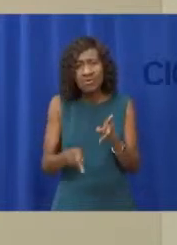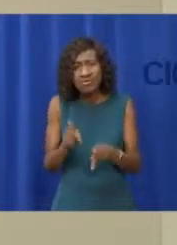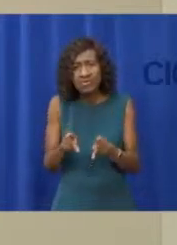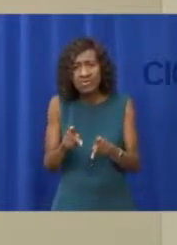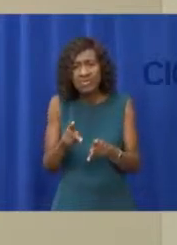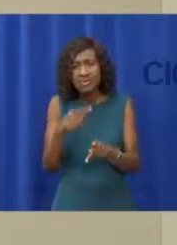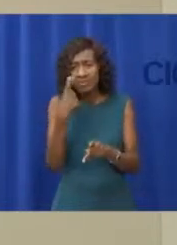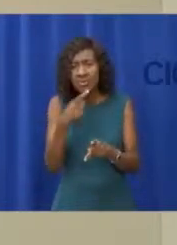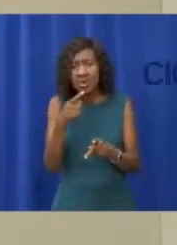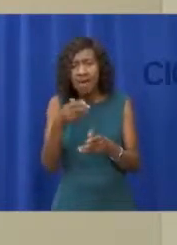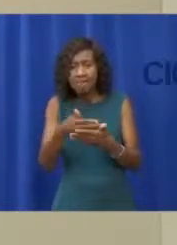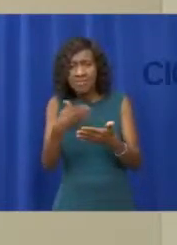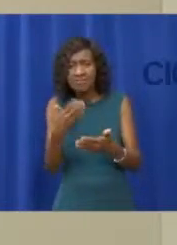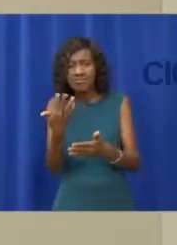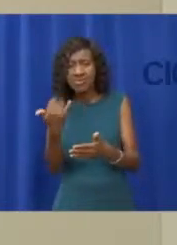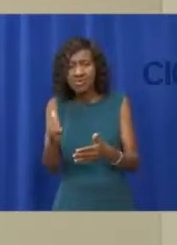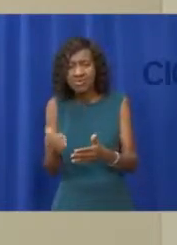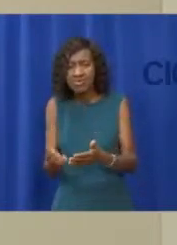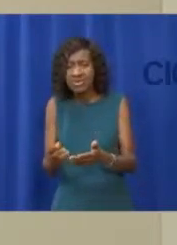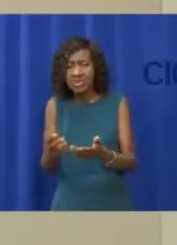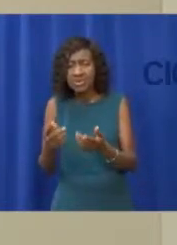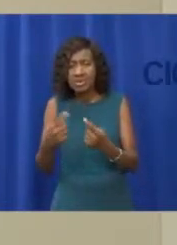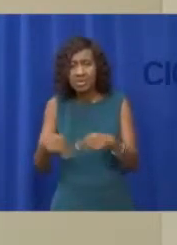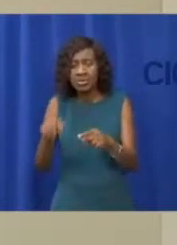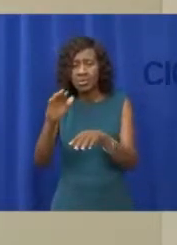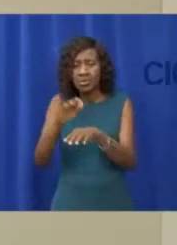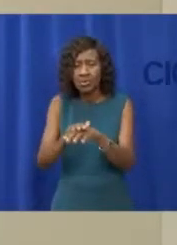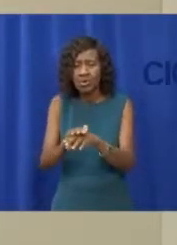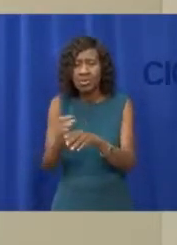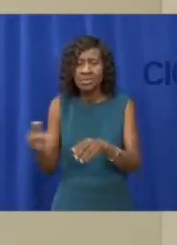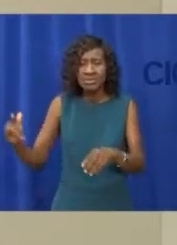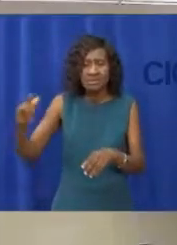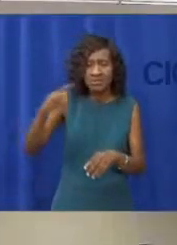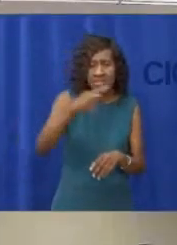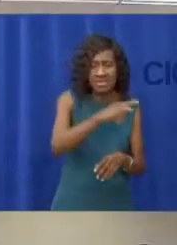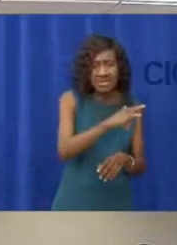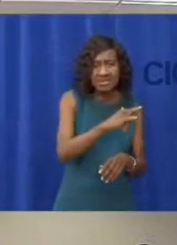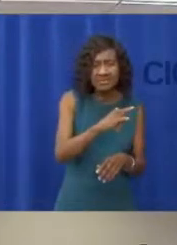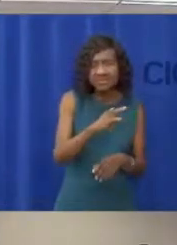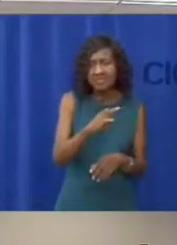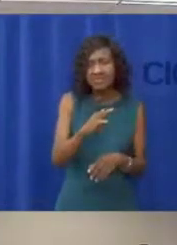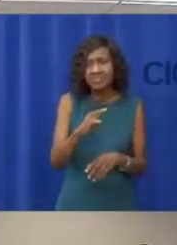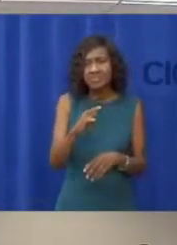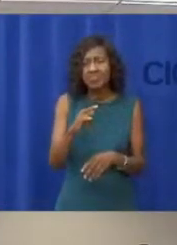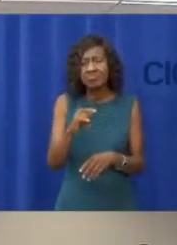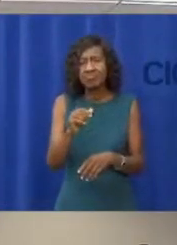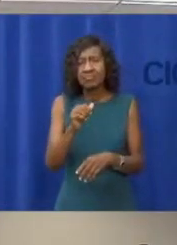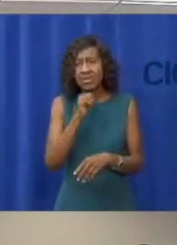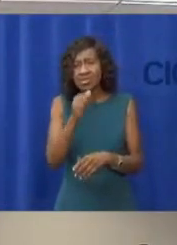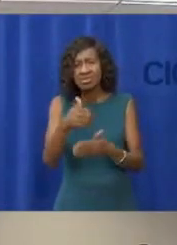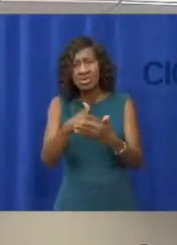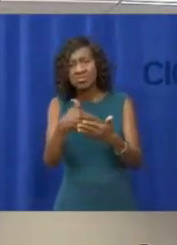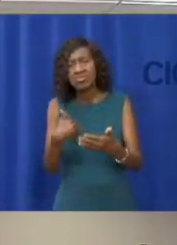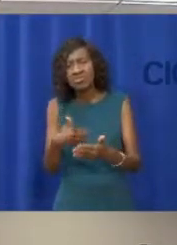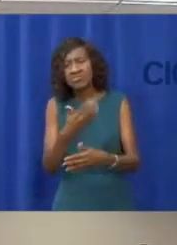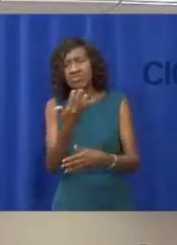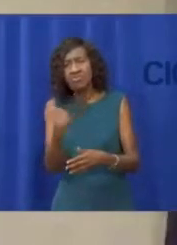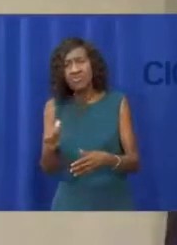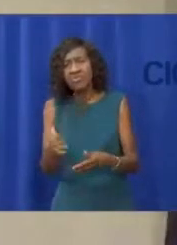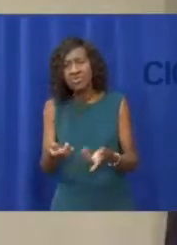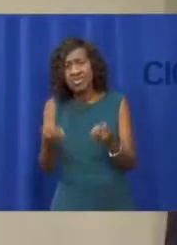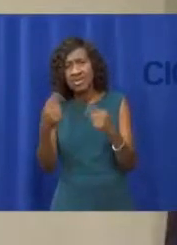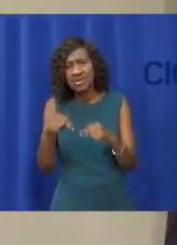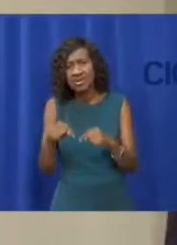the plane to come here that you can share with us? I mean, I think there won't be protocols before people come, because the advice is if you